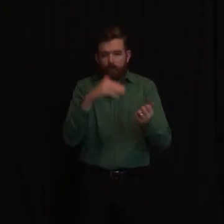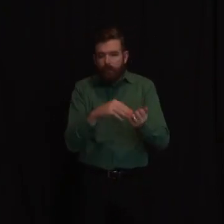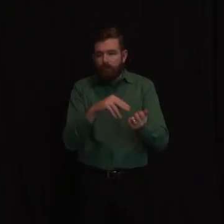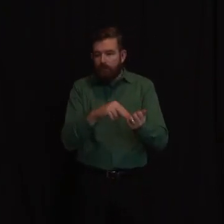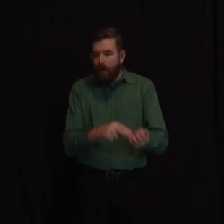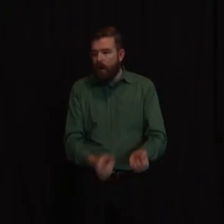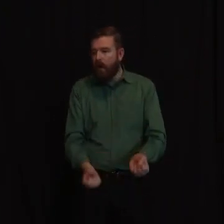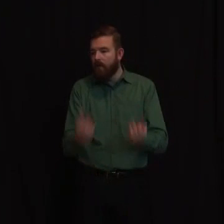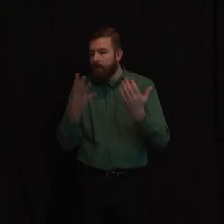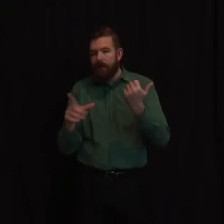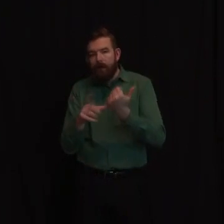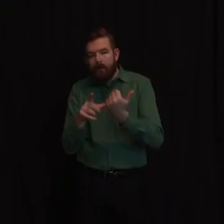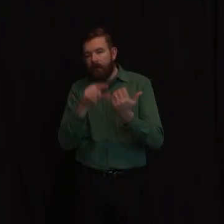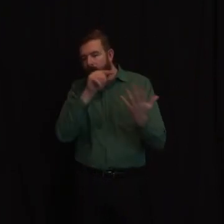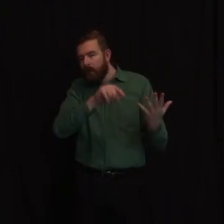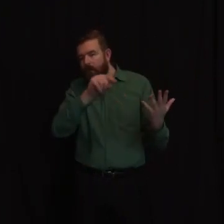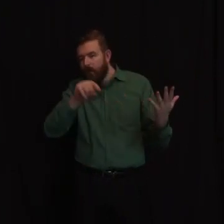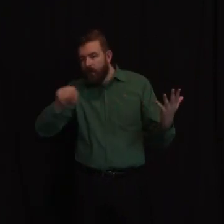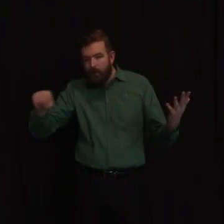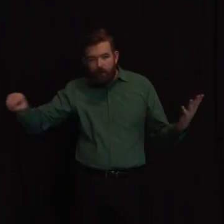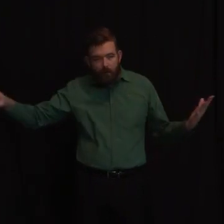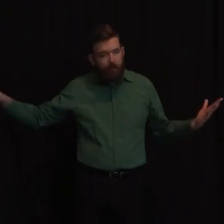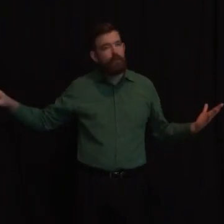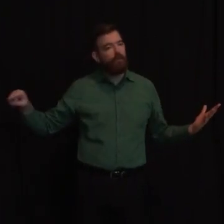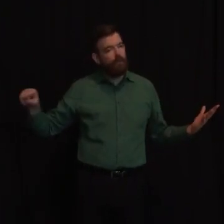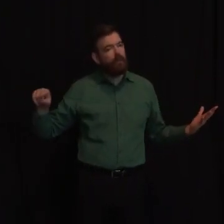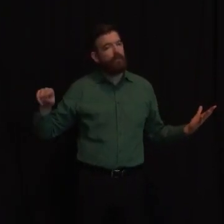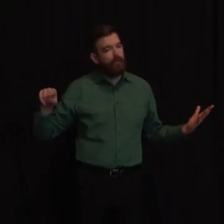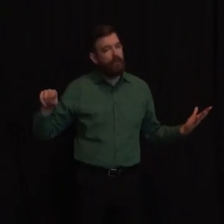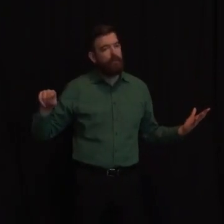pretty doggedly. Beds,